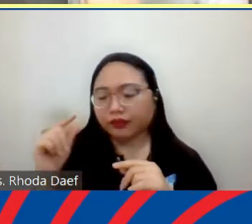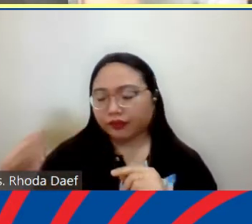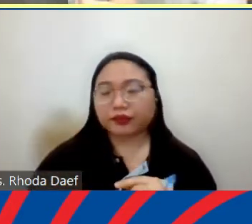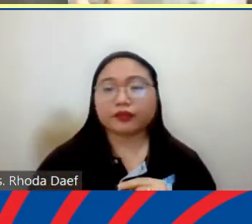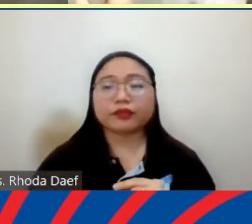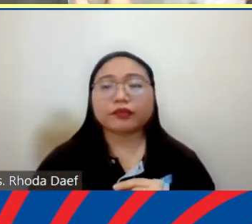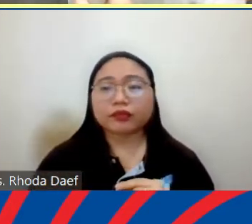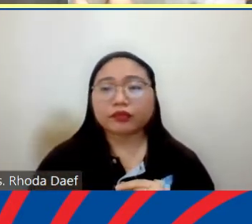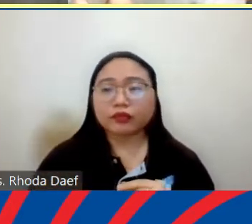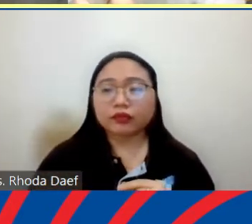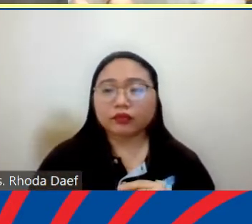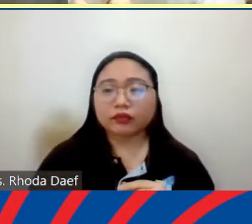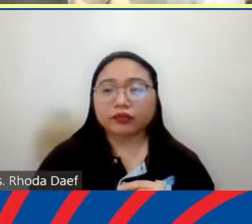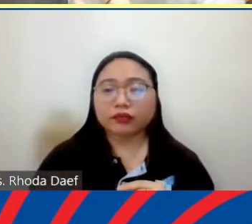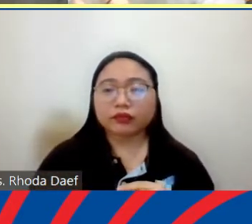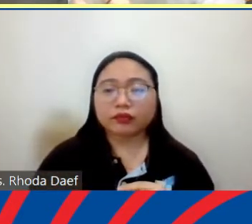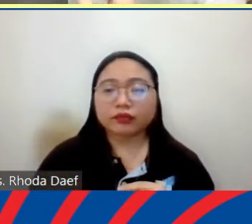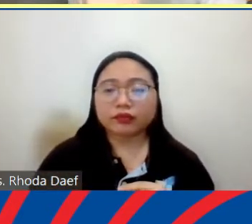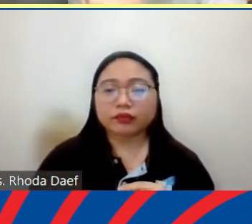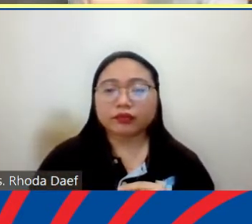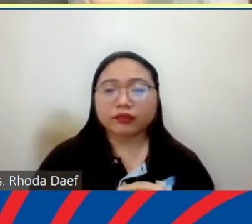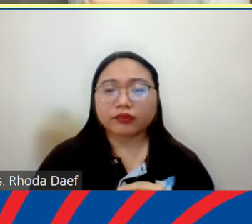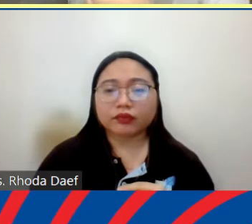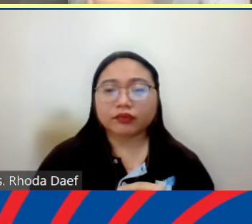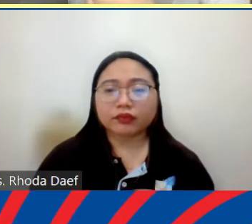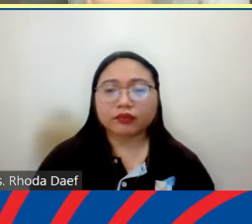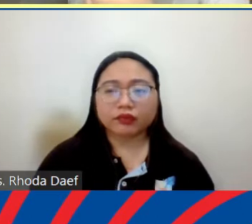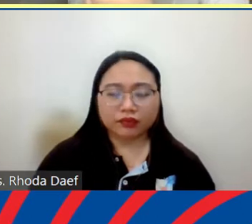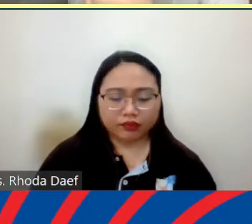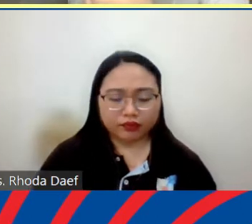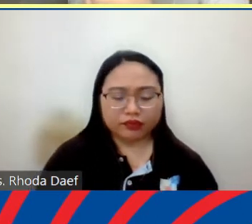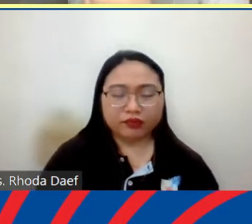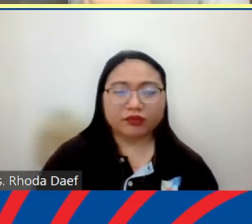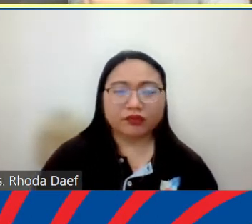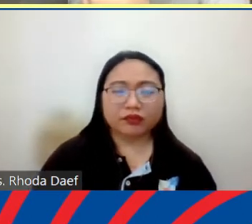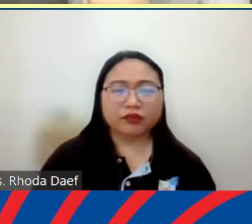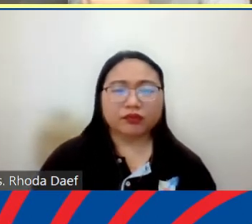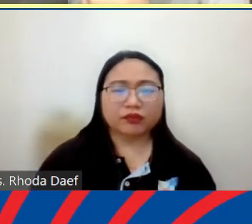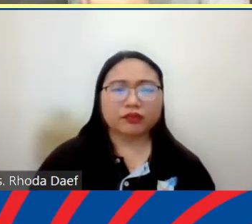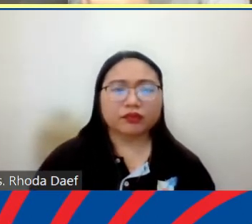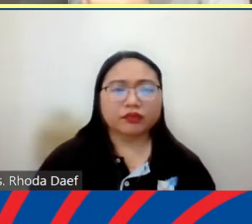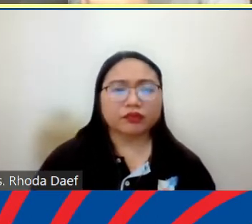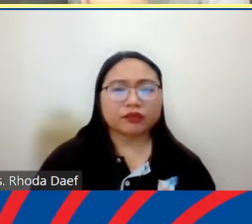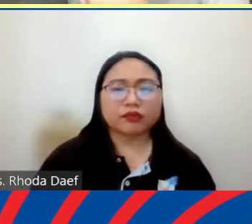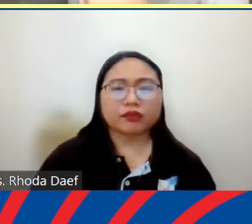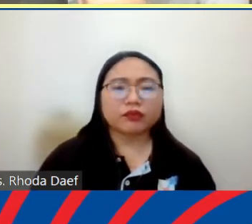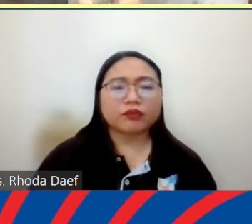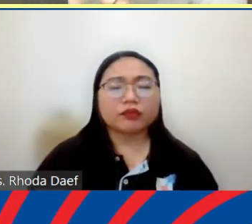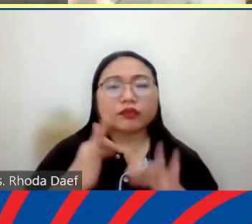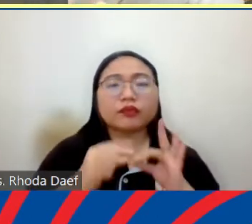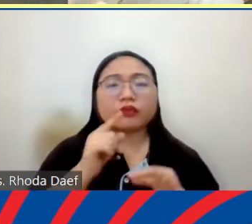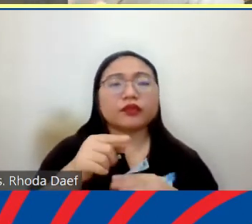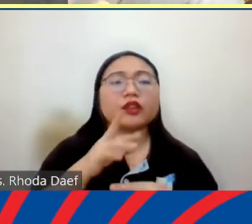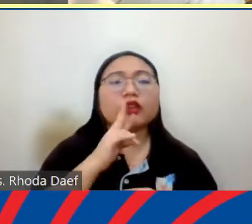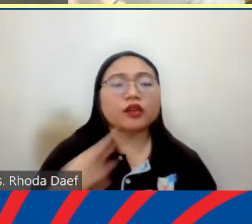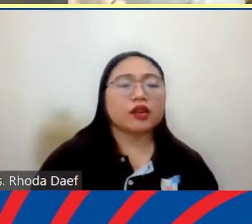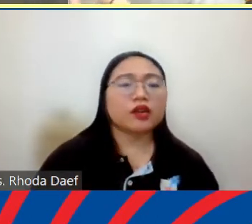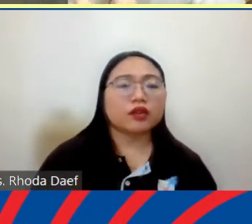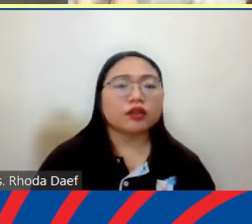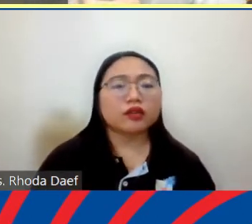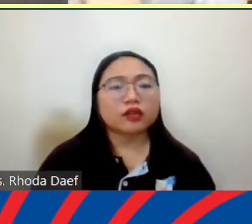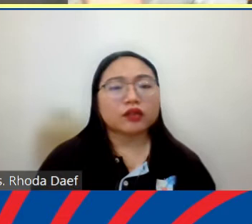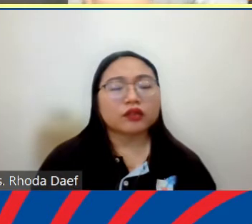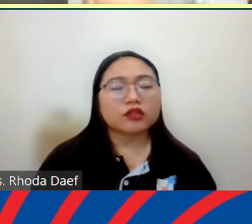So let's start with the creation. During the creation process, if you are a researcher or you're